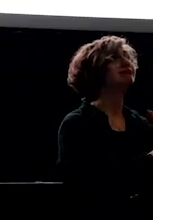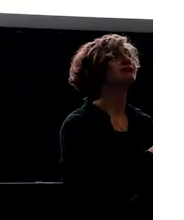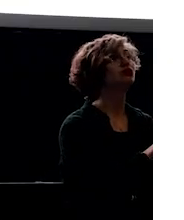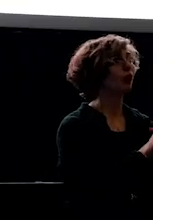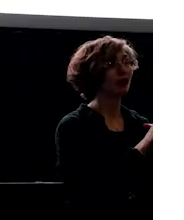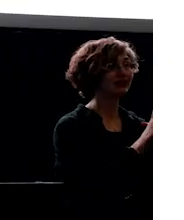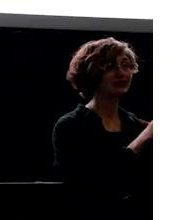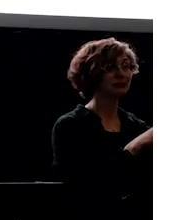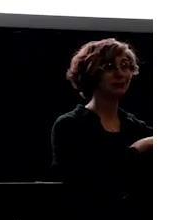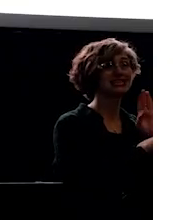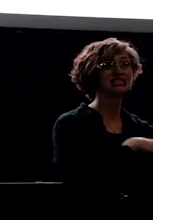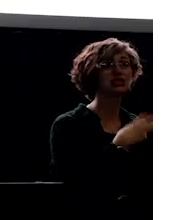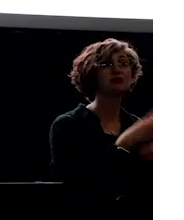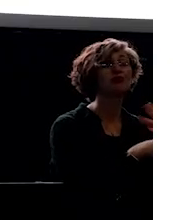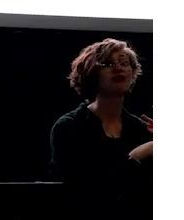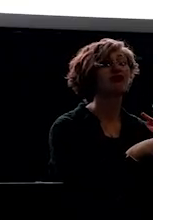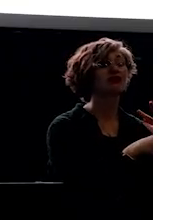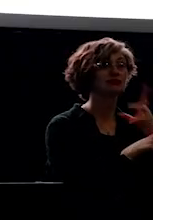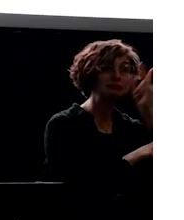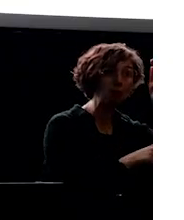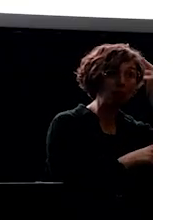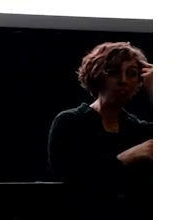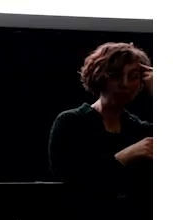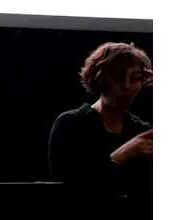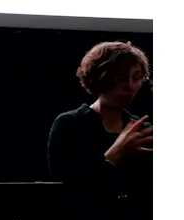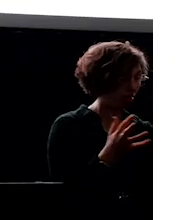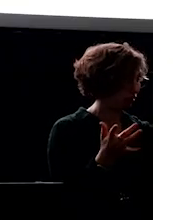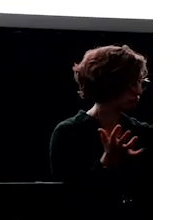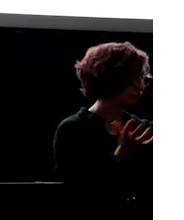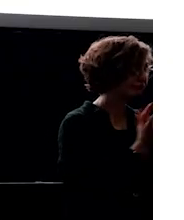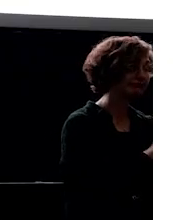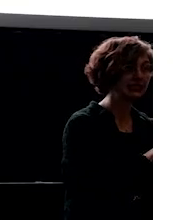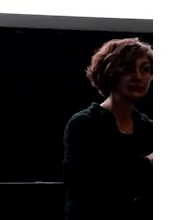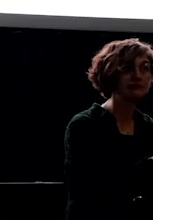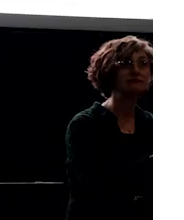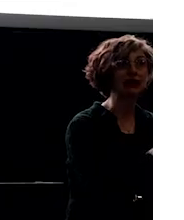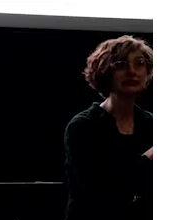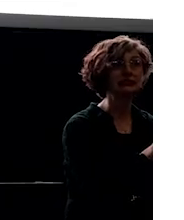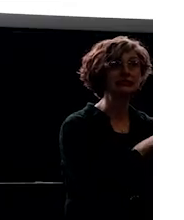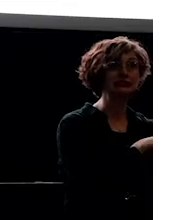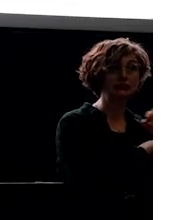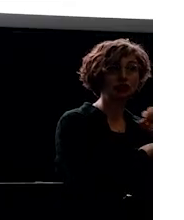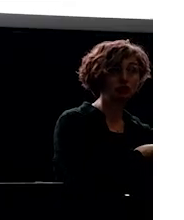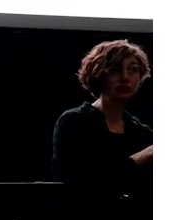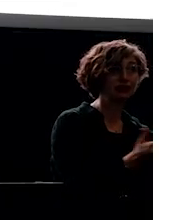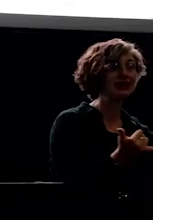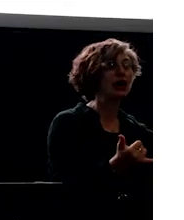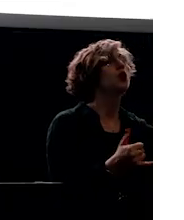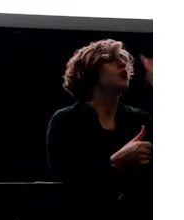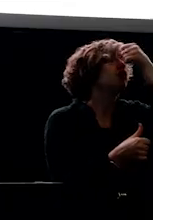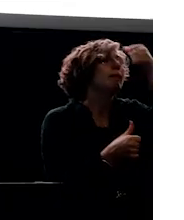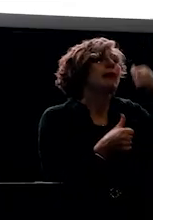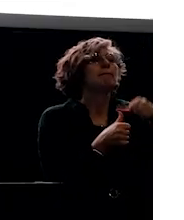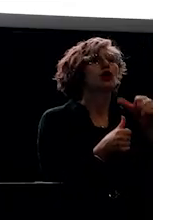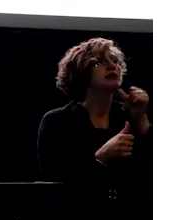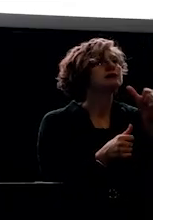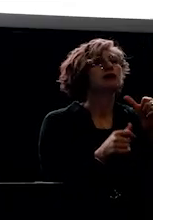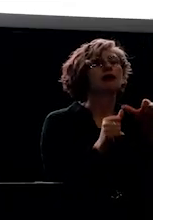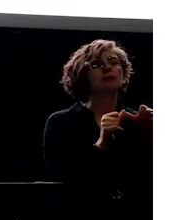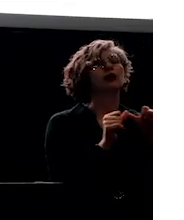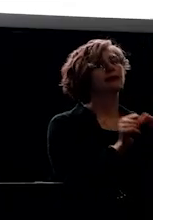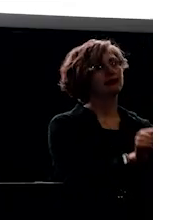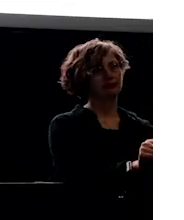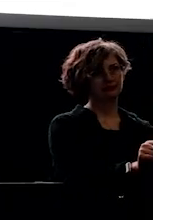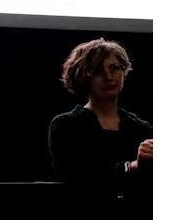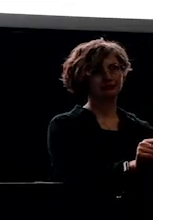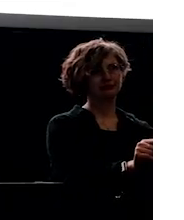that is affecting hiring, innovation, you need to remind yourself that this shall pass. And if you